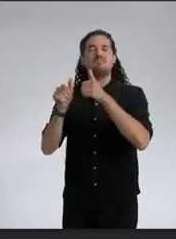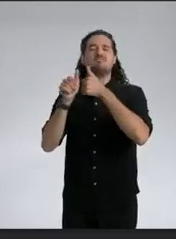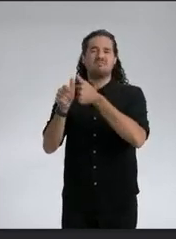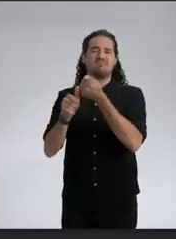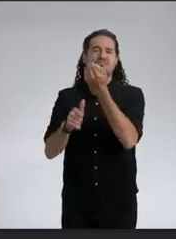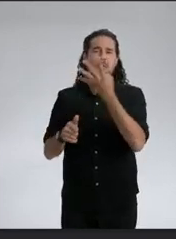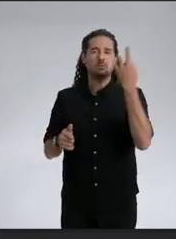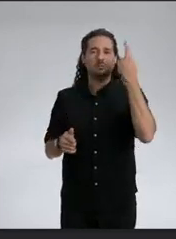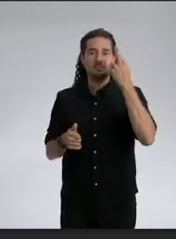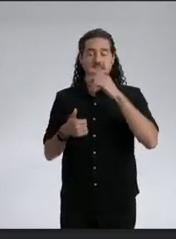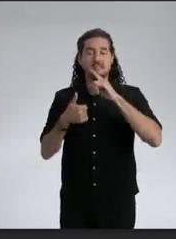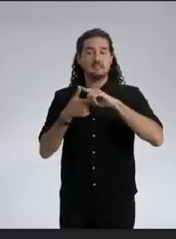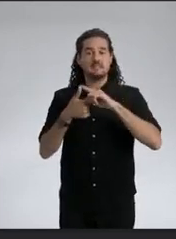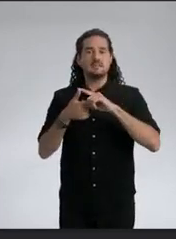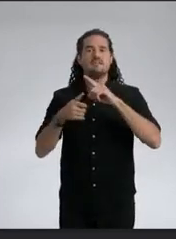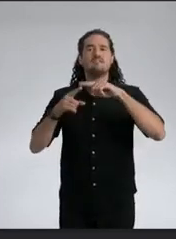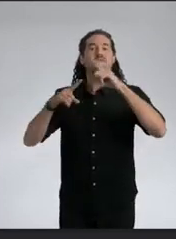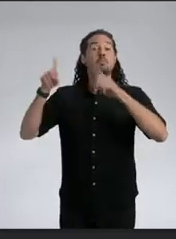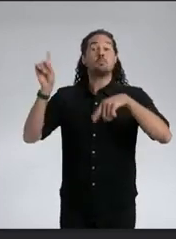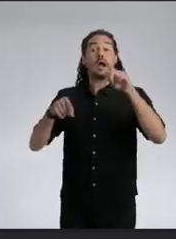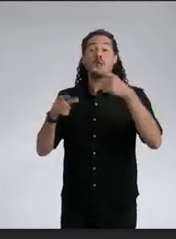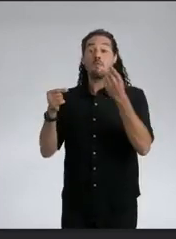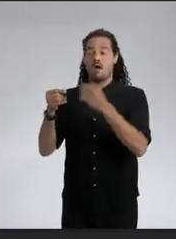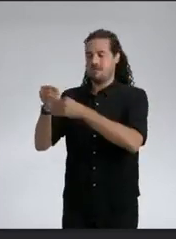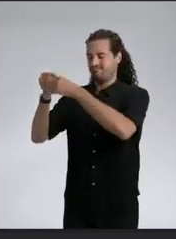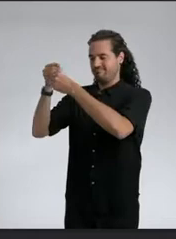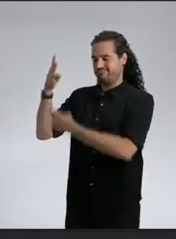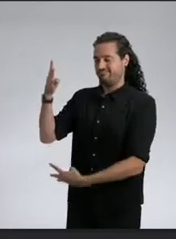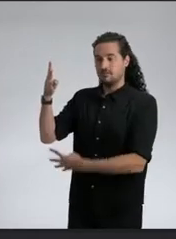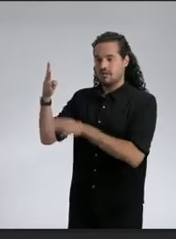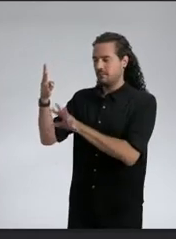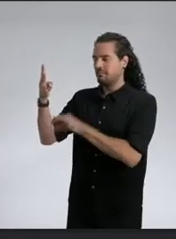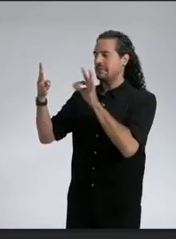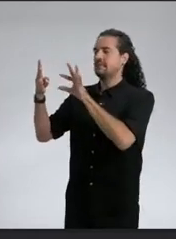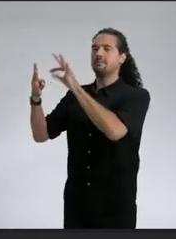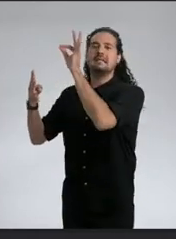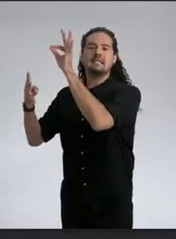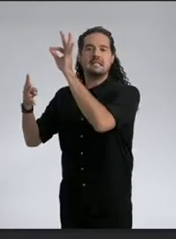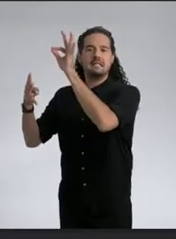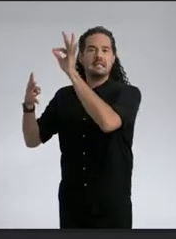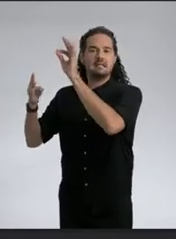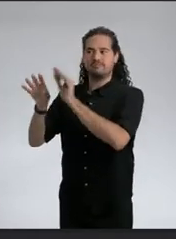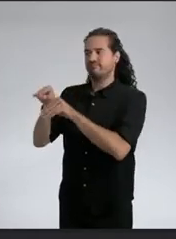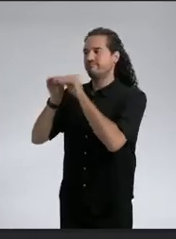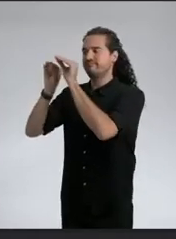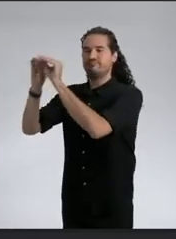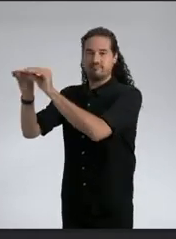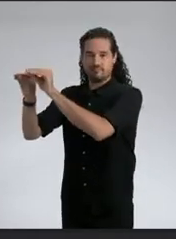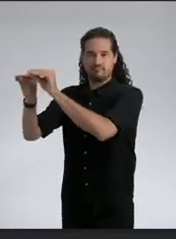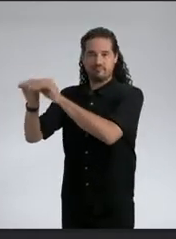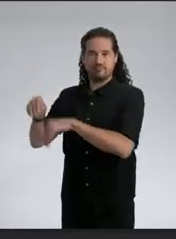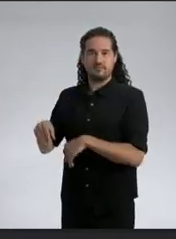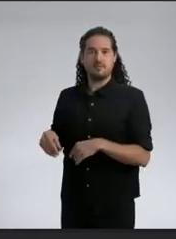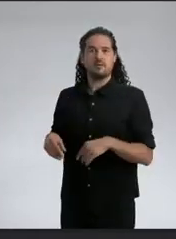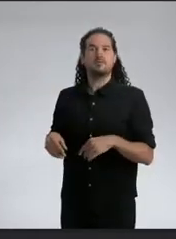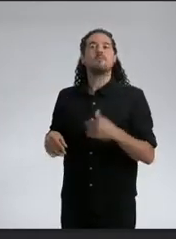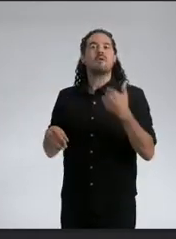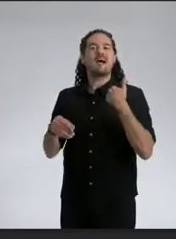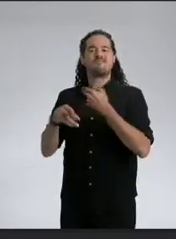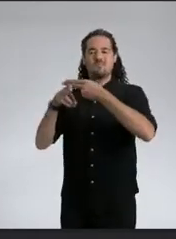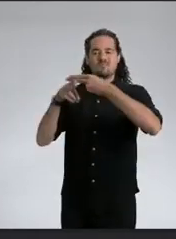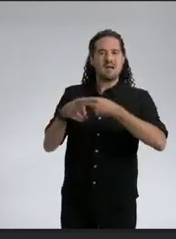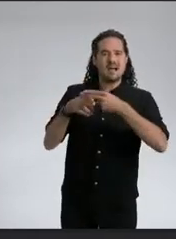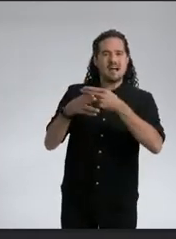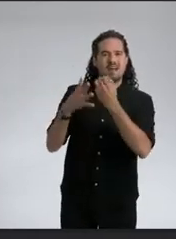provide variety, those 2 apps are sampled from inside the summary. From there, we do some additional weighting. A notification